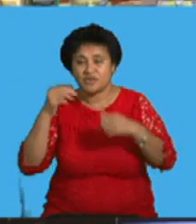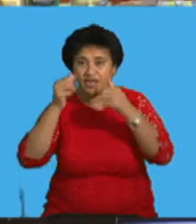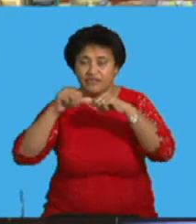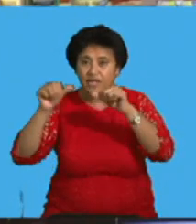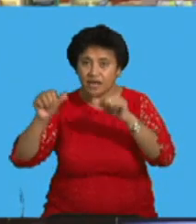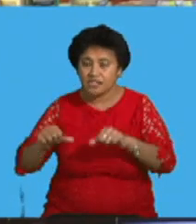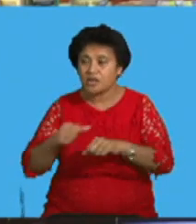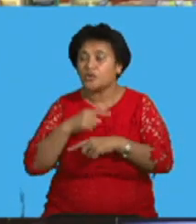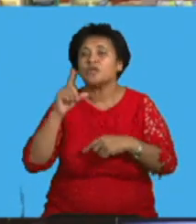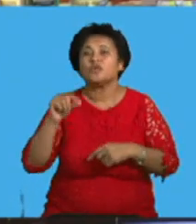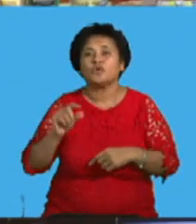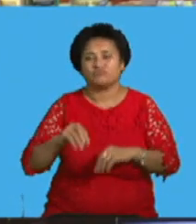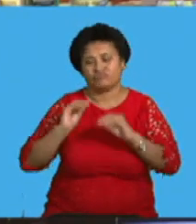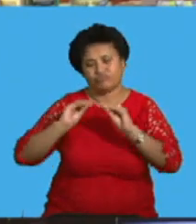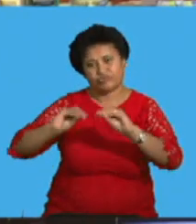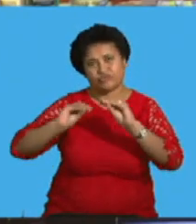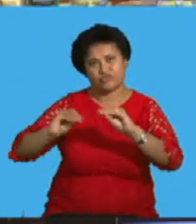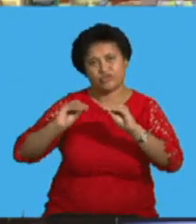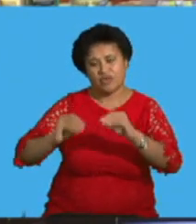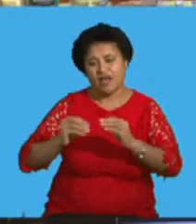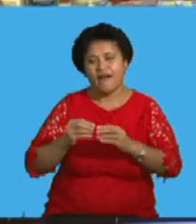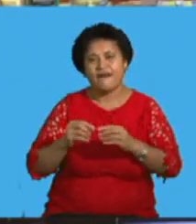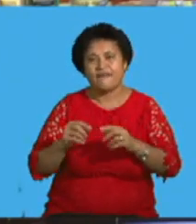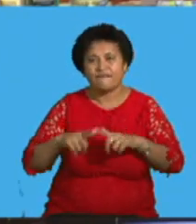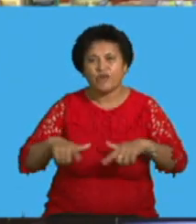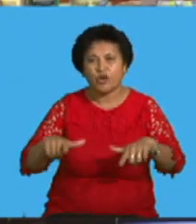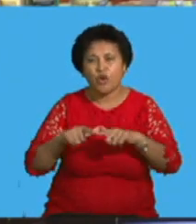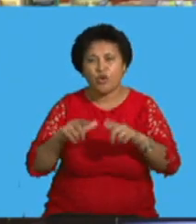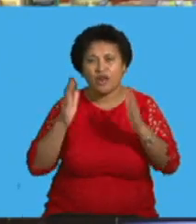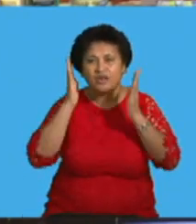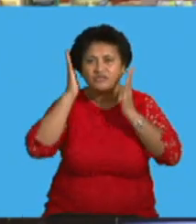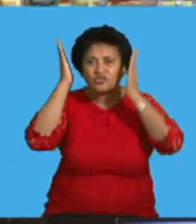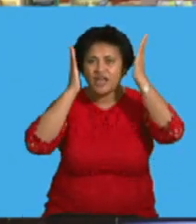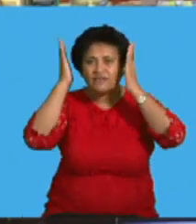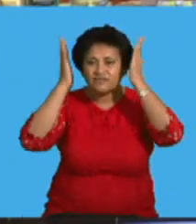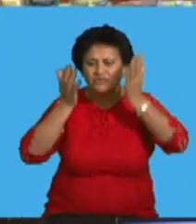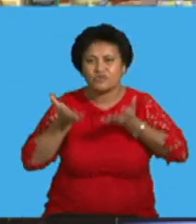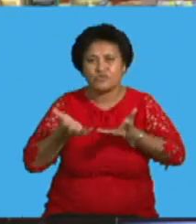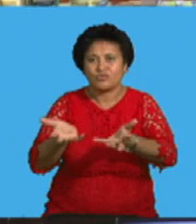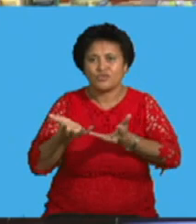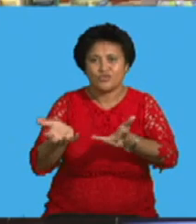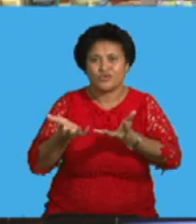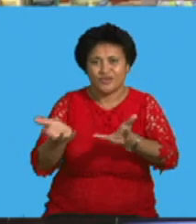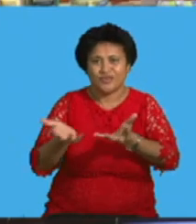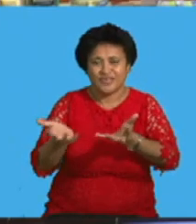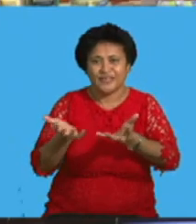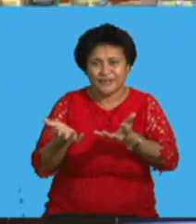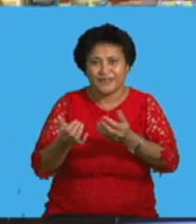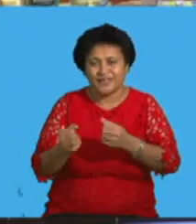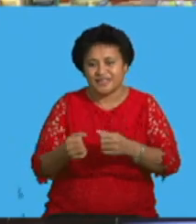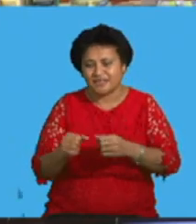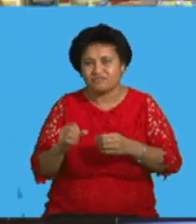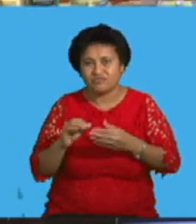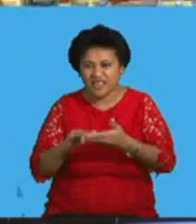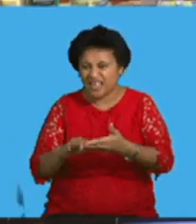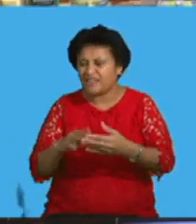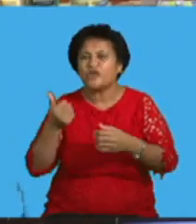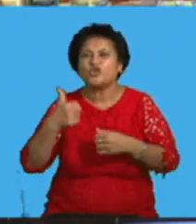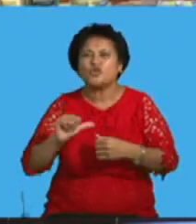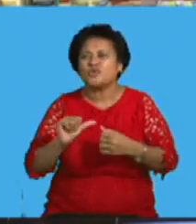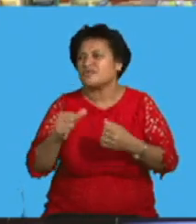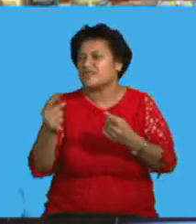out trainings for local chefs in small or medium tourism establishment on the use of local produce in their